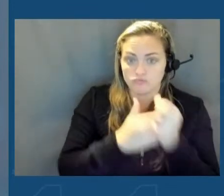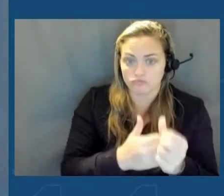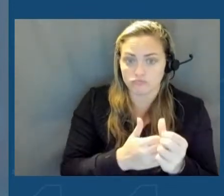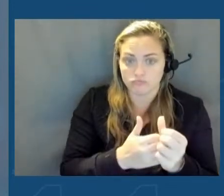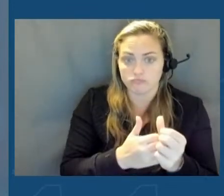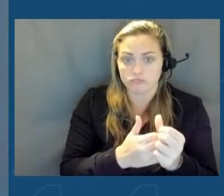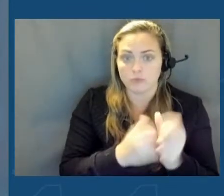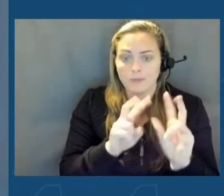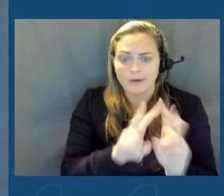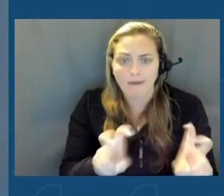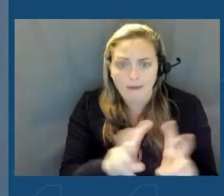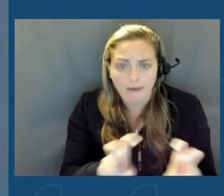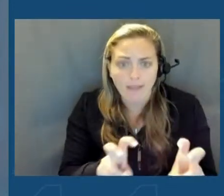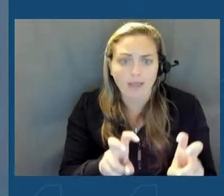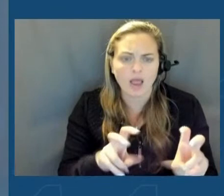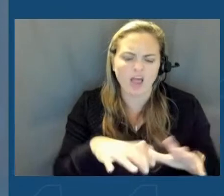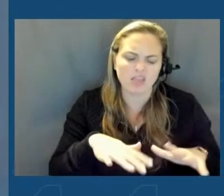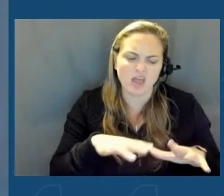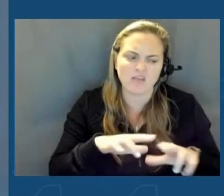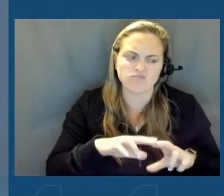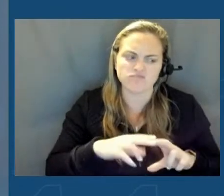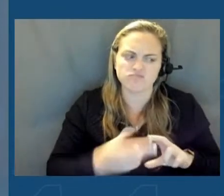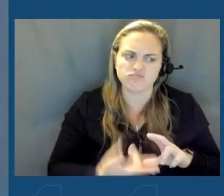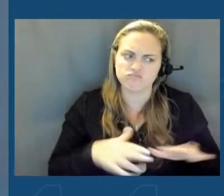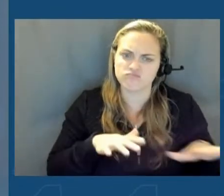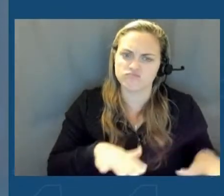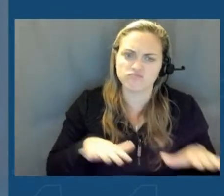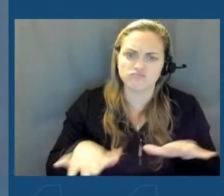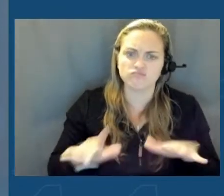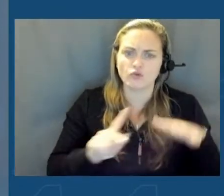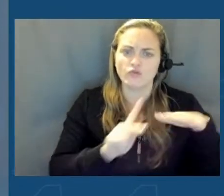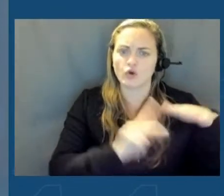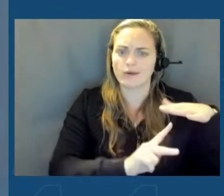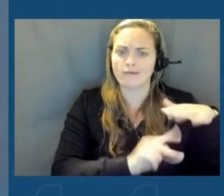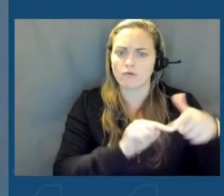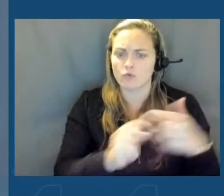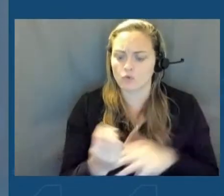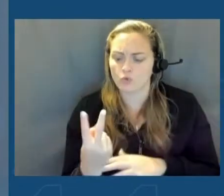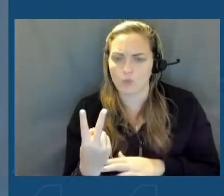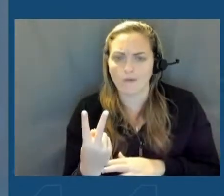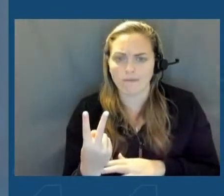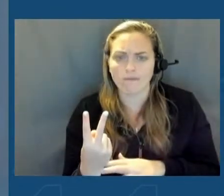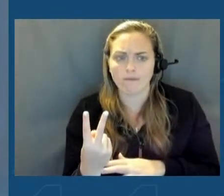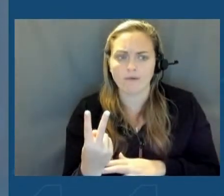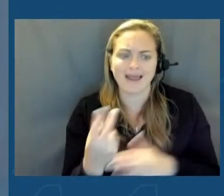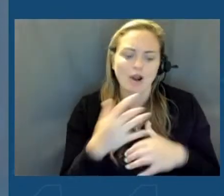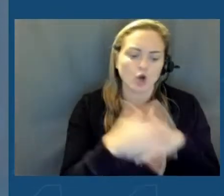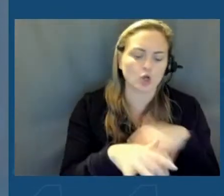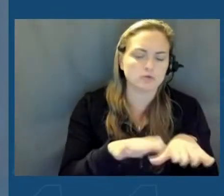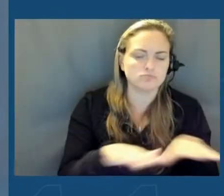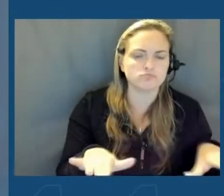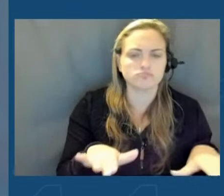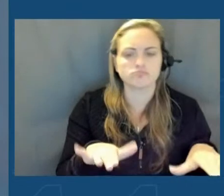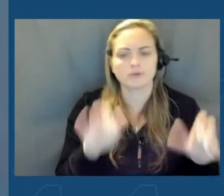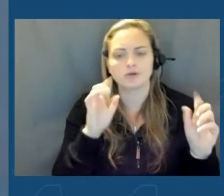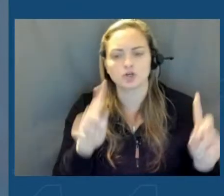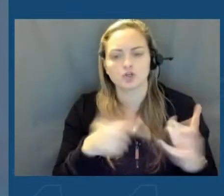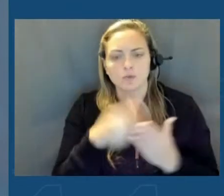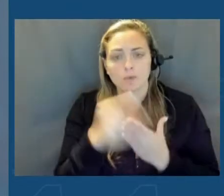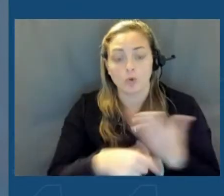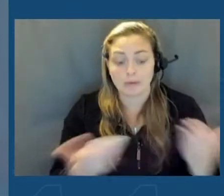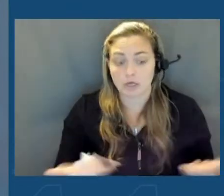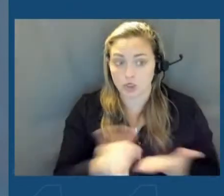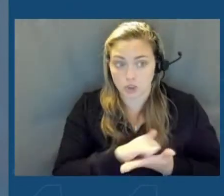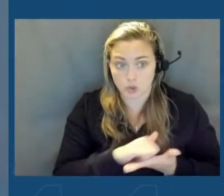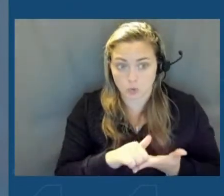guidance, and they relaxed their guidance with respect to K through 12 schools and early childhood education programs. Here in New York, we want